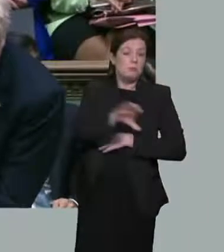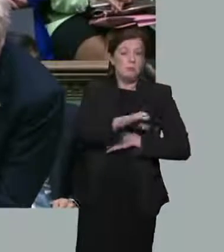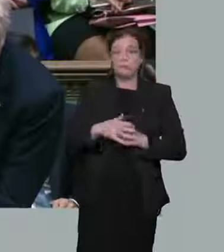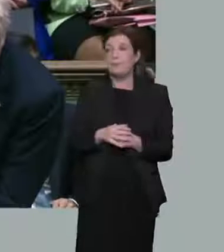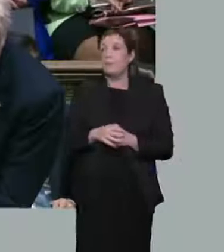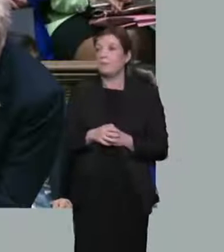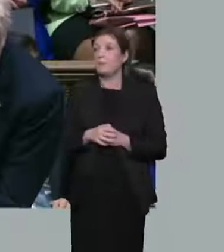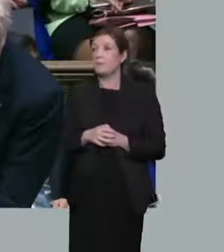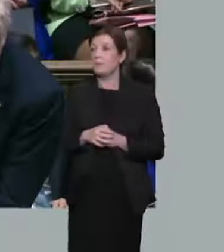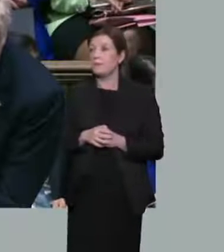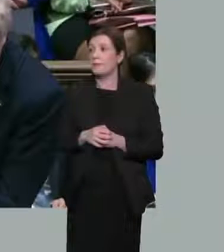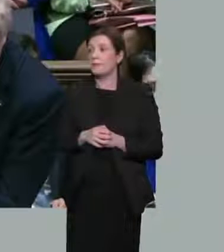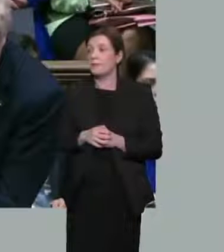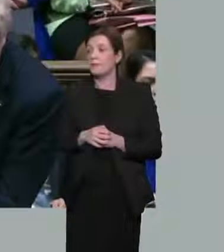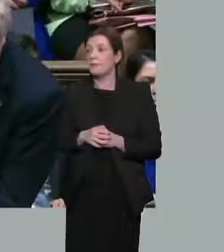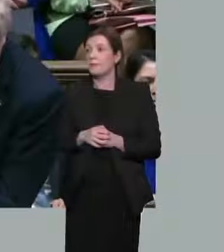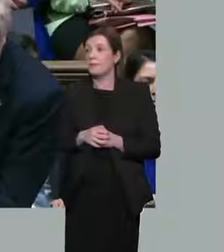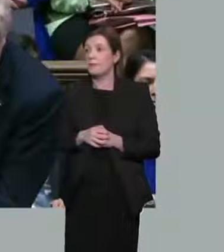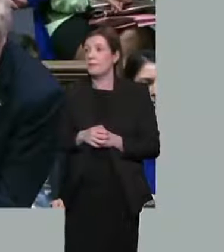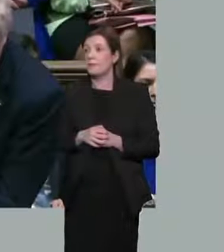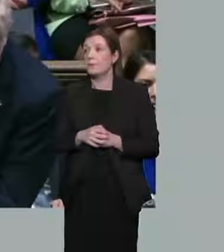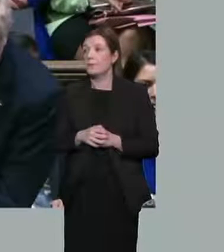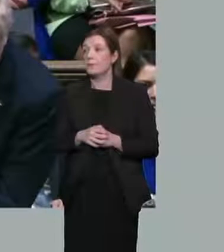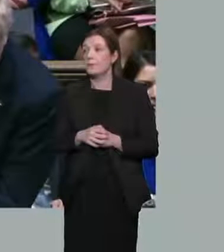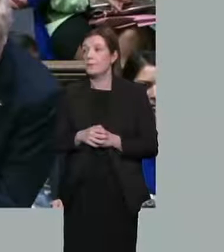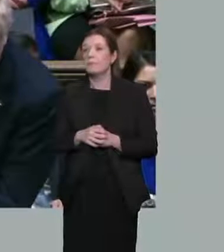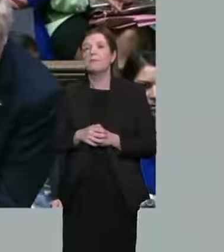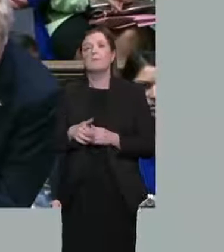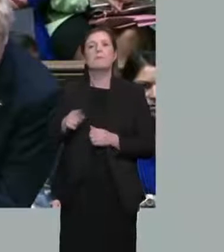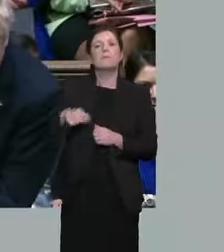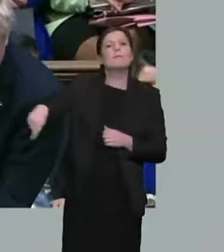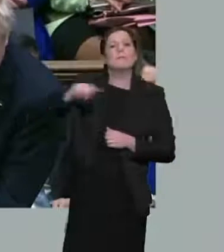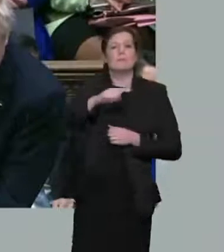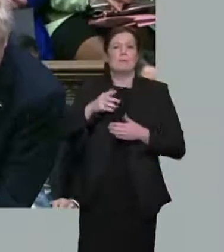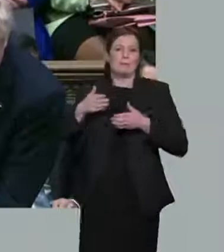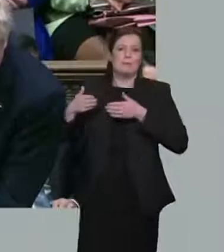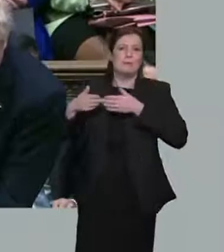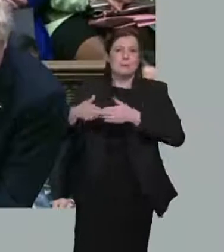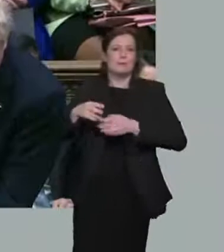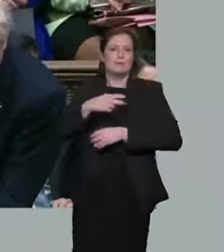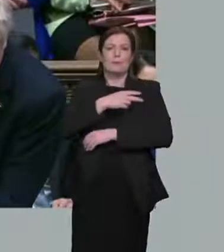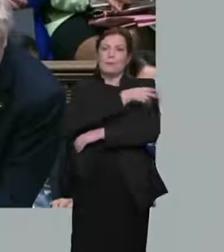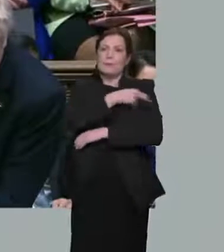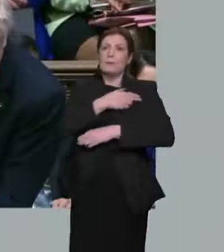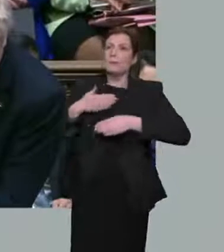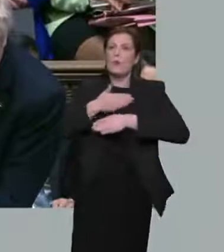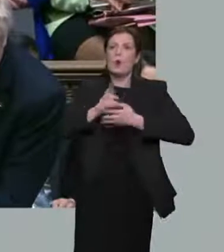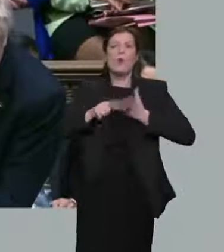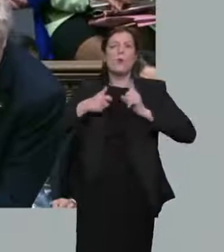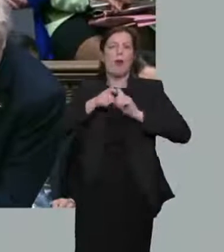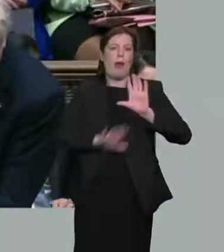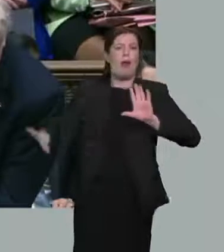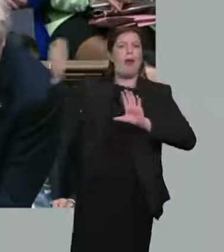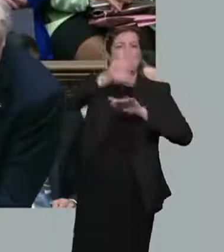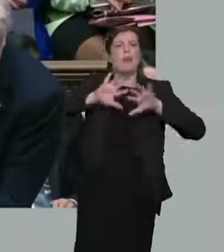addition, we will be taking steps to protect all mariners who are working in UK waters and ensure that they